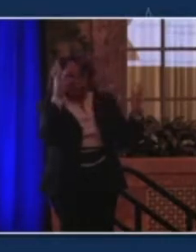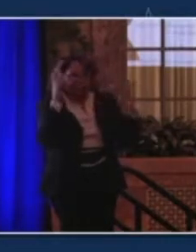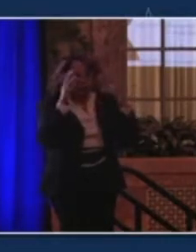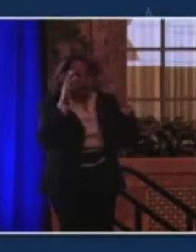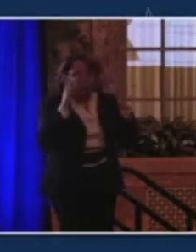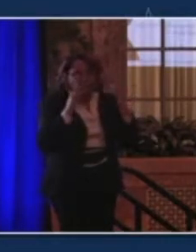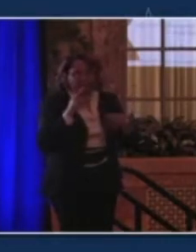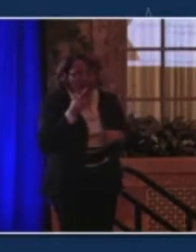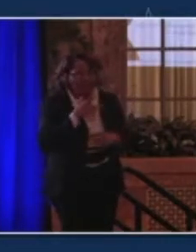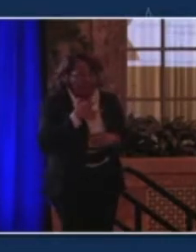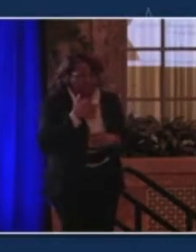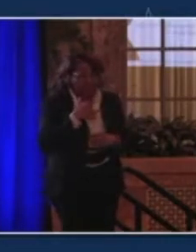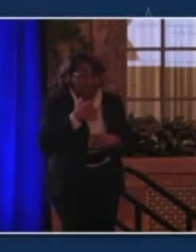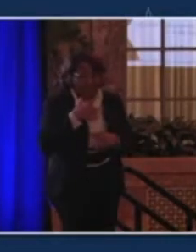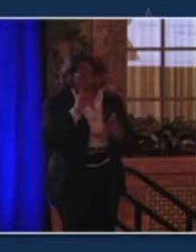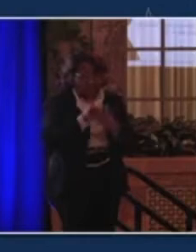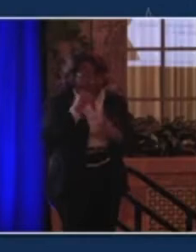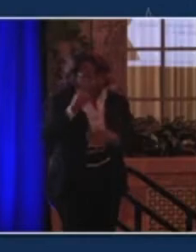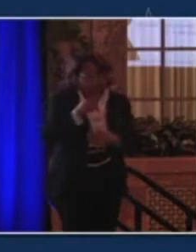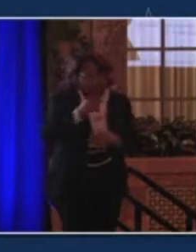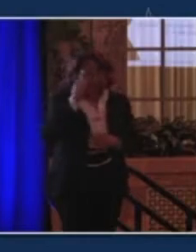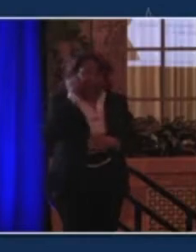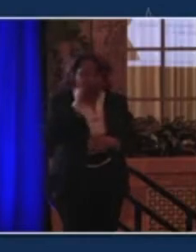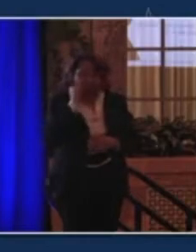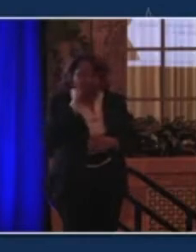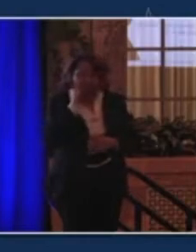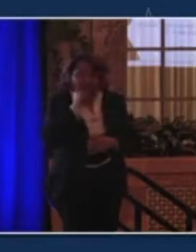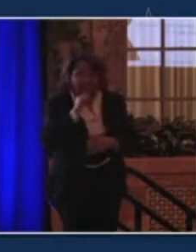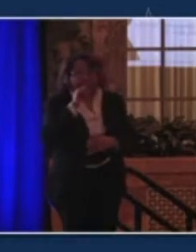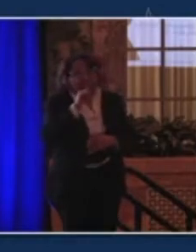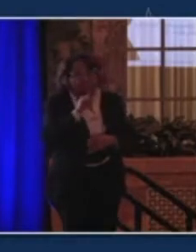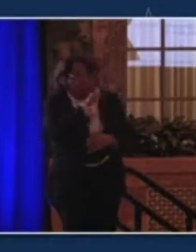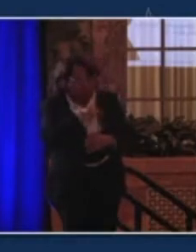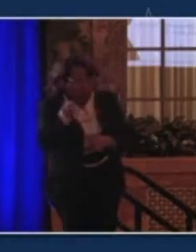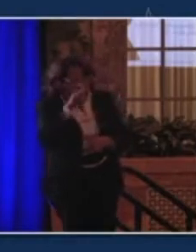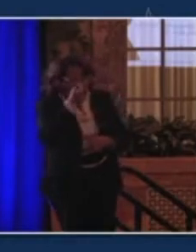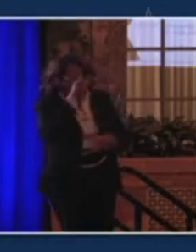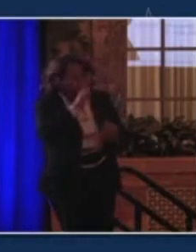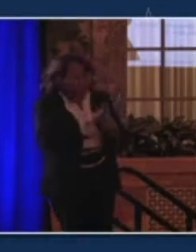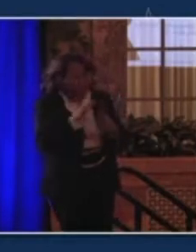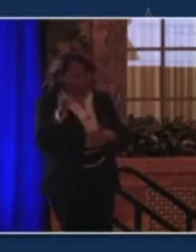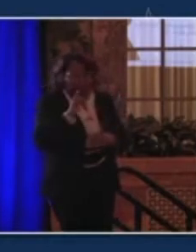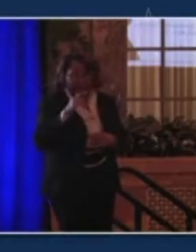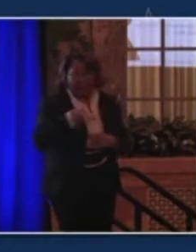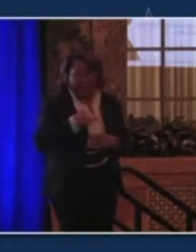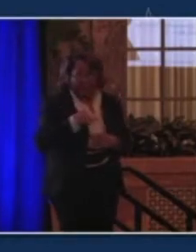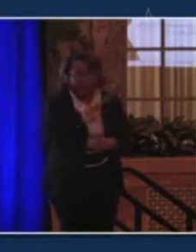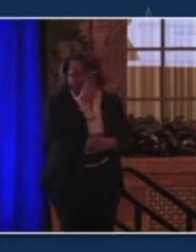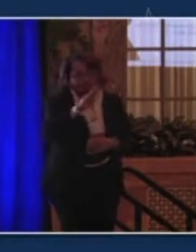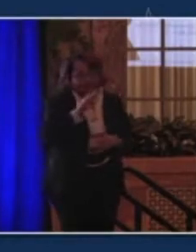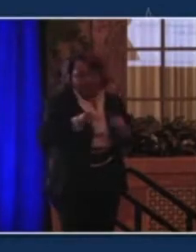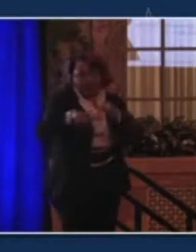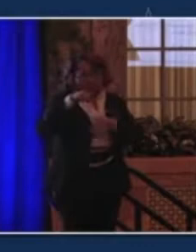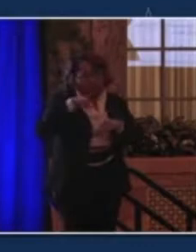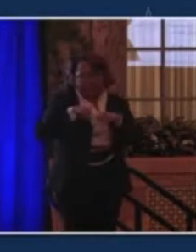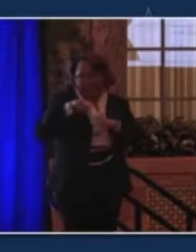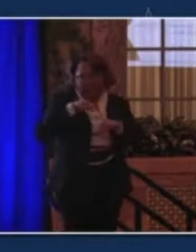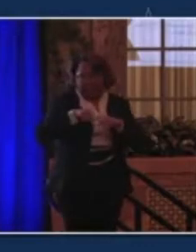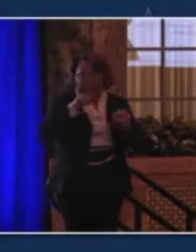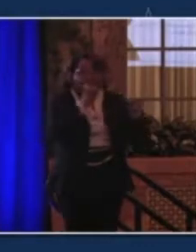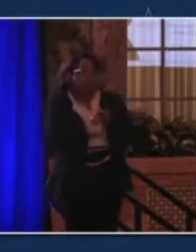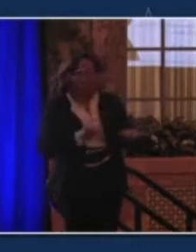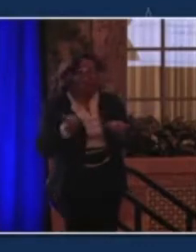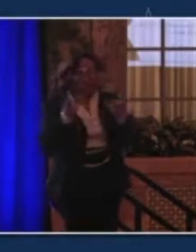every single day. And if you believe, like I do, that we can never go back to a status